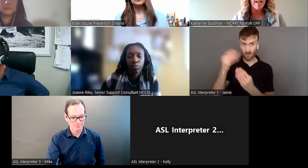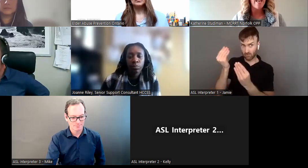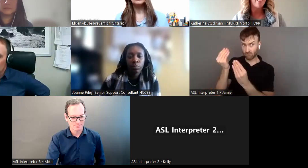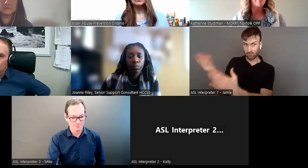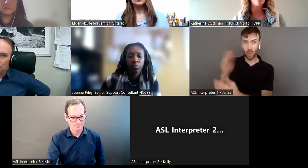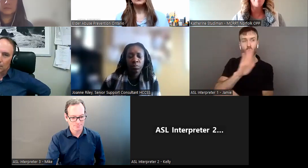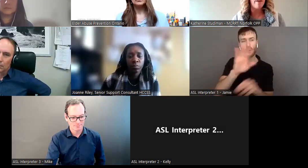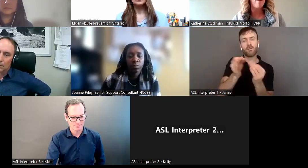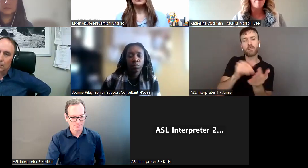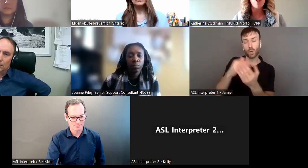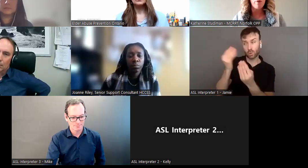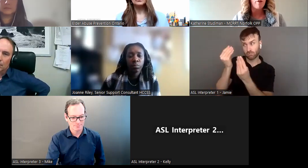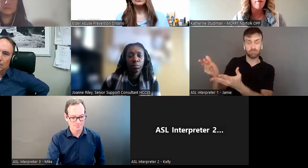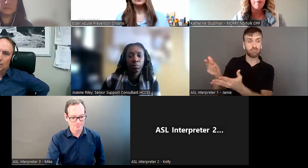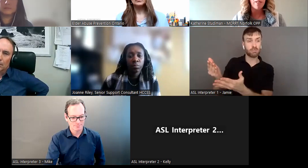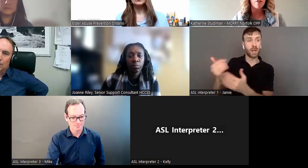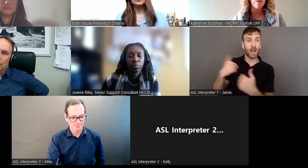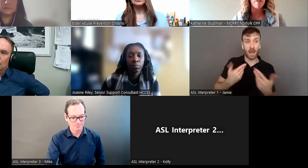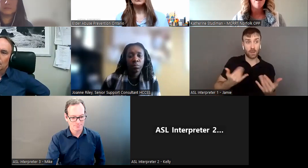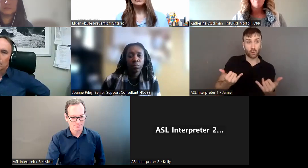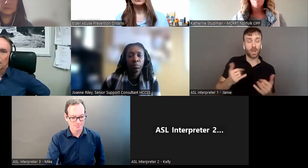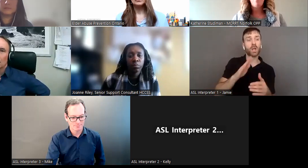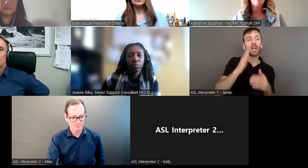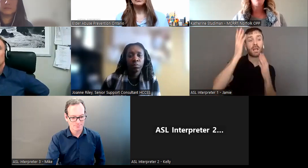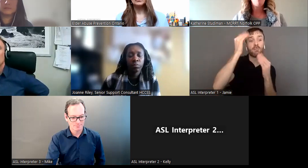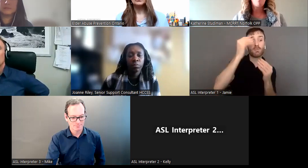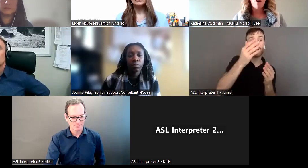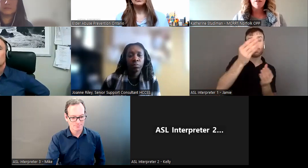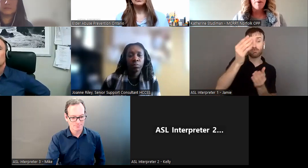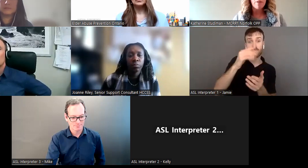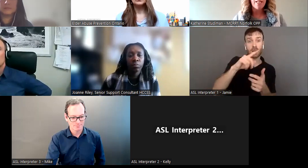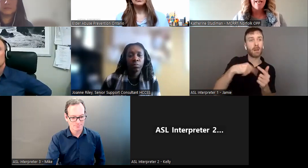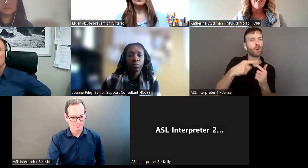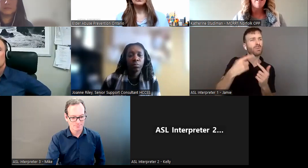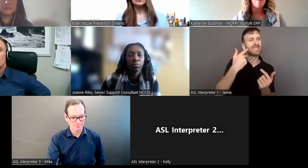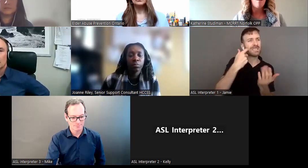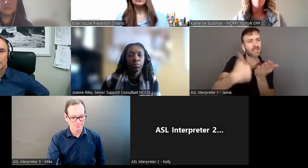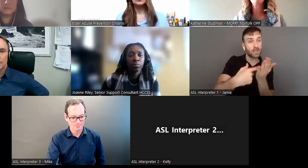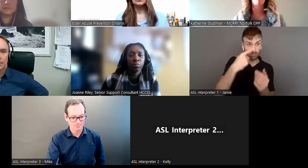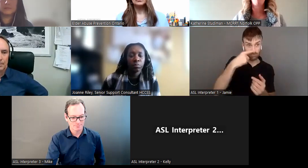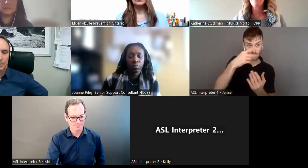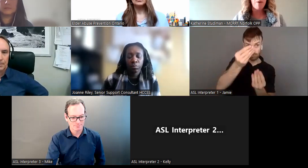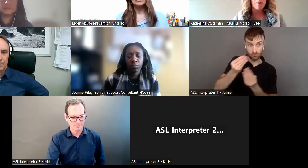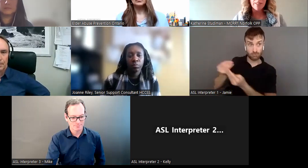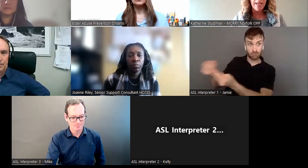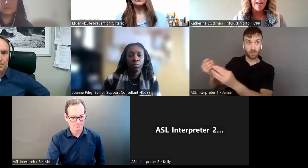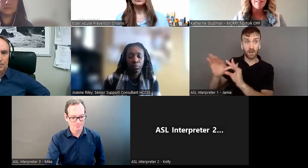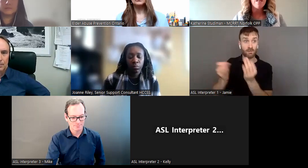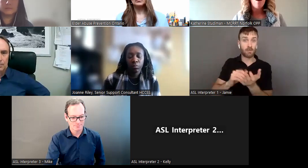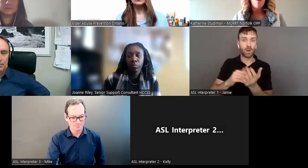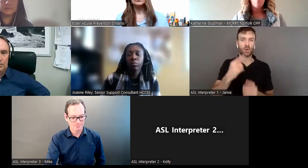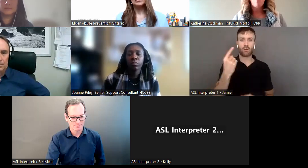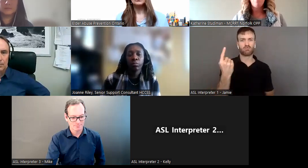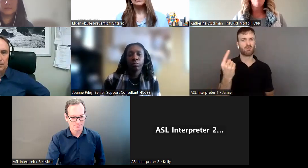here today? And can I share the information with your family doctor around, what we talked about today? And almost always people say